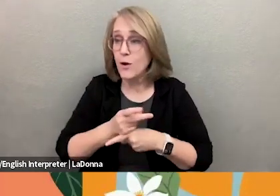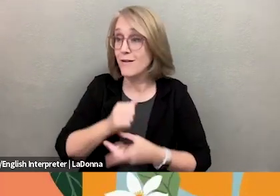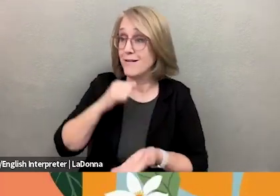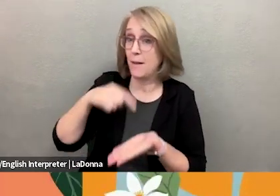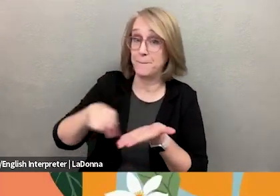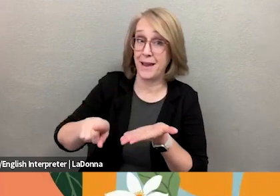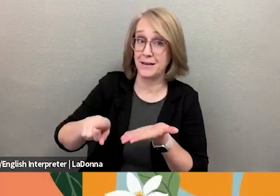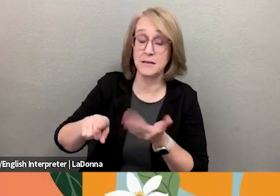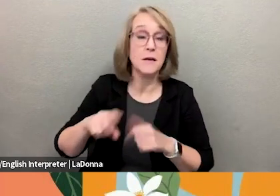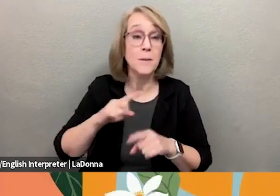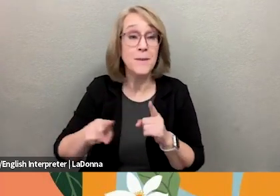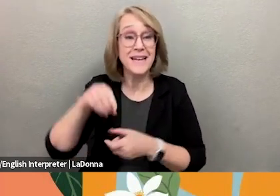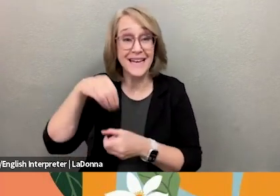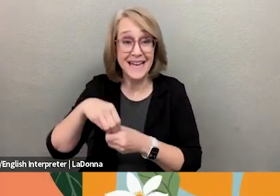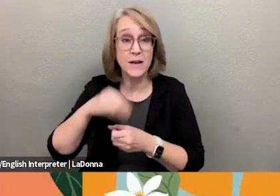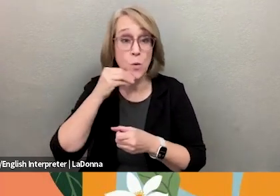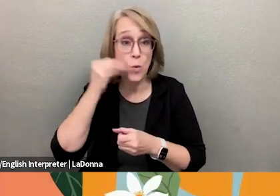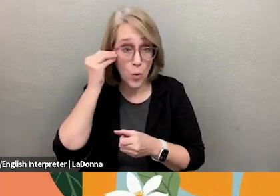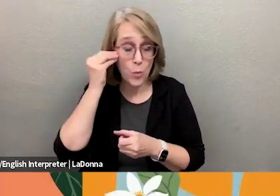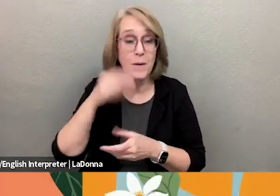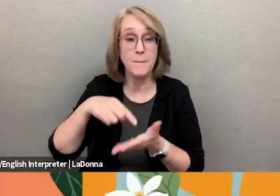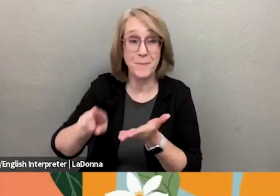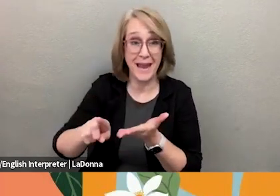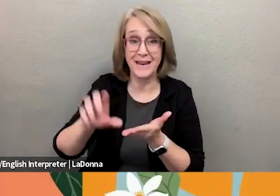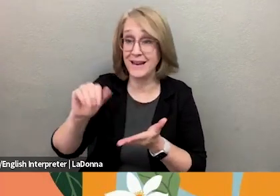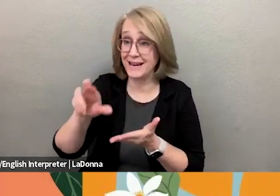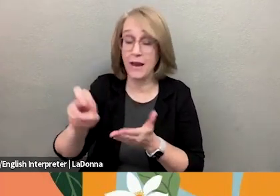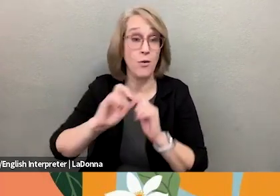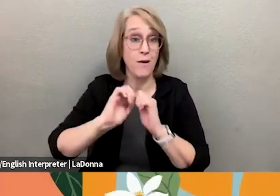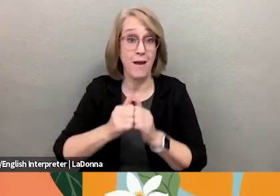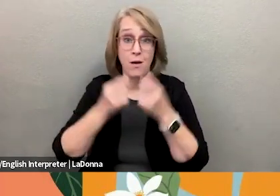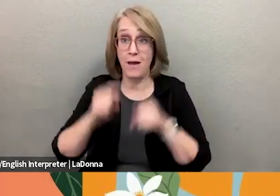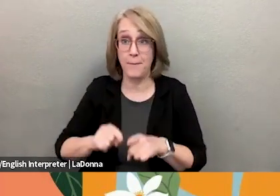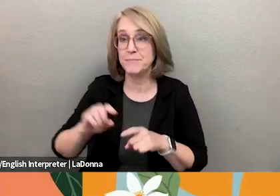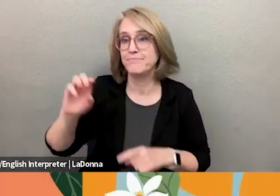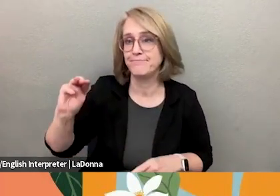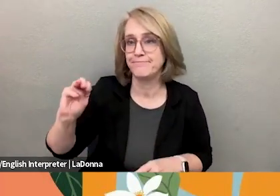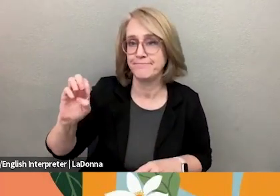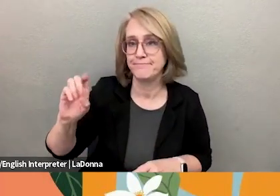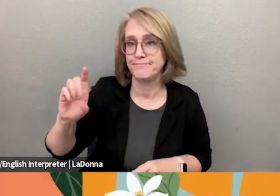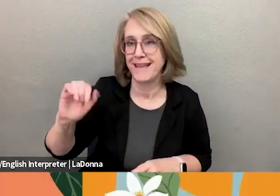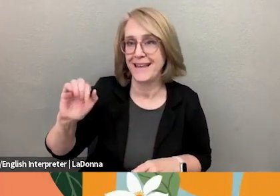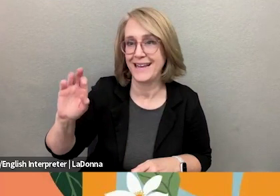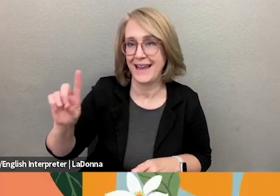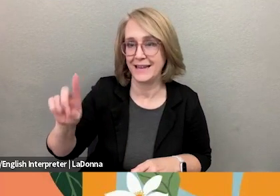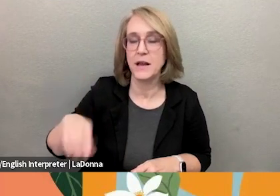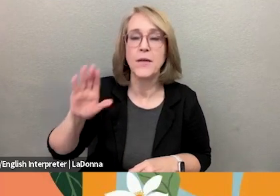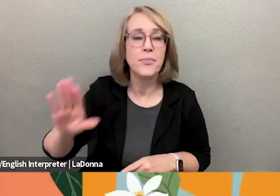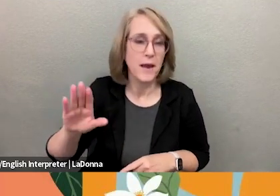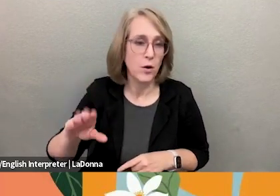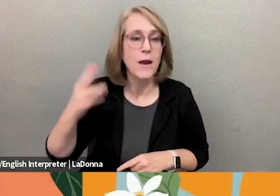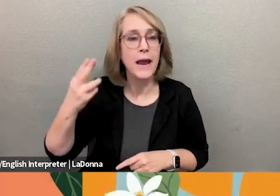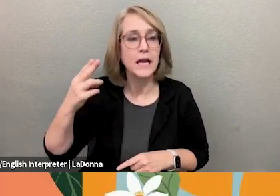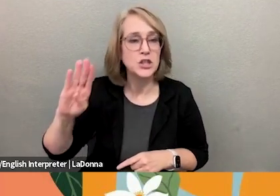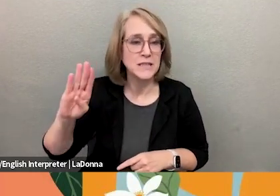the paid home care is largely funded through Medicaid's home and community-based services. Our current